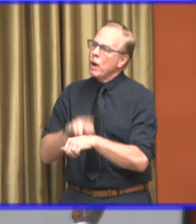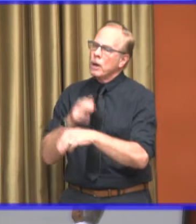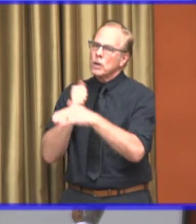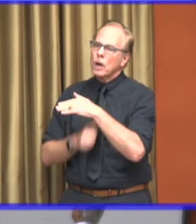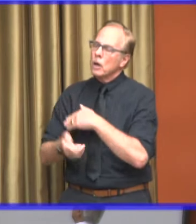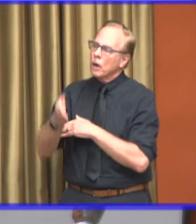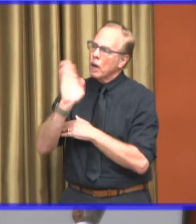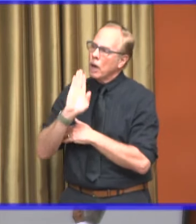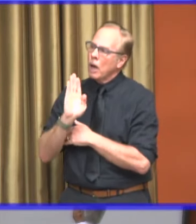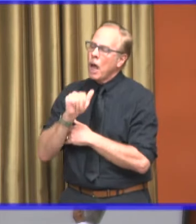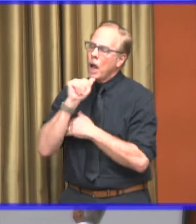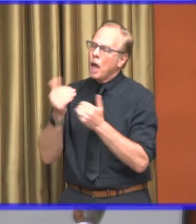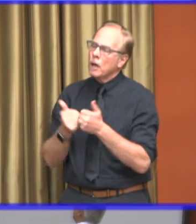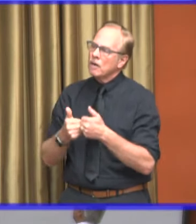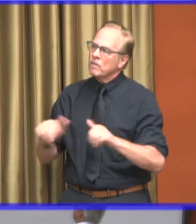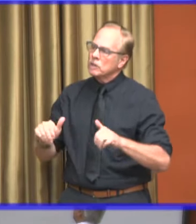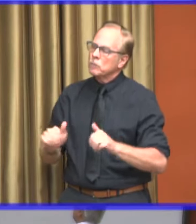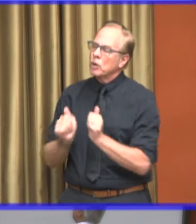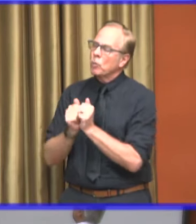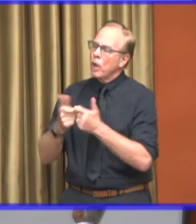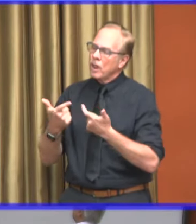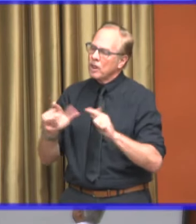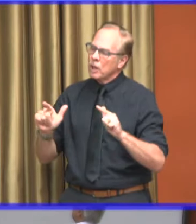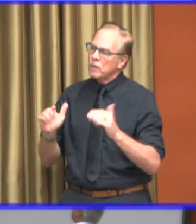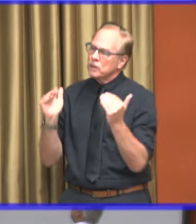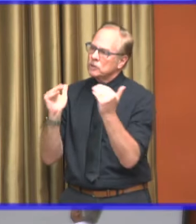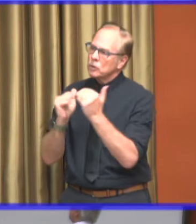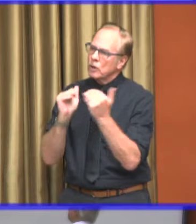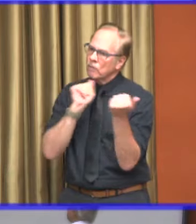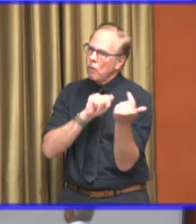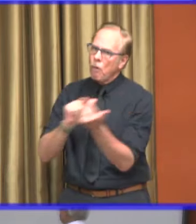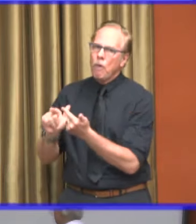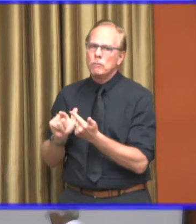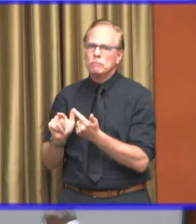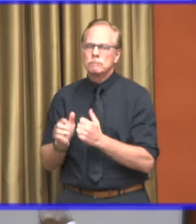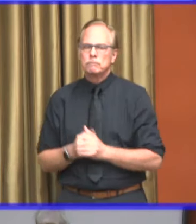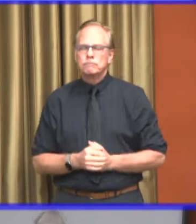under God, indivisible, with liberty and justice